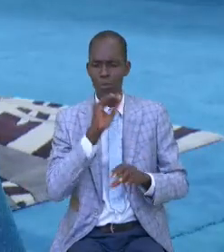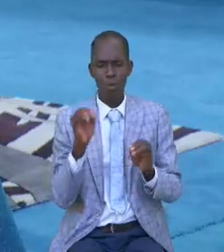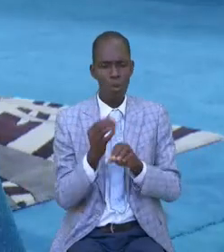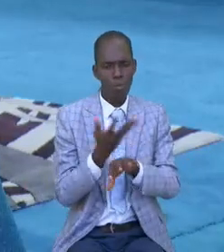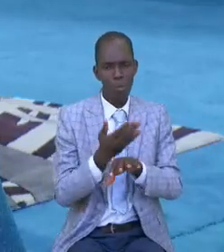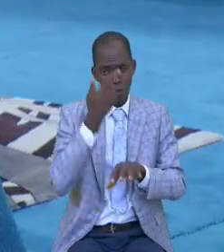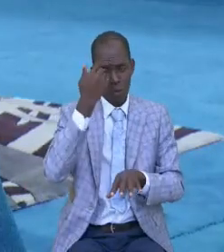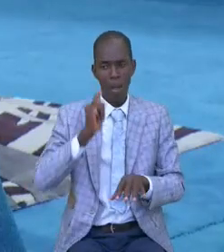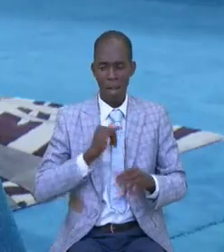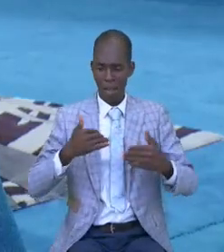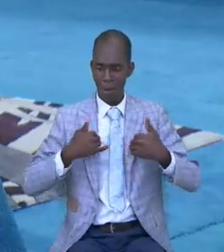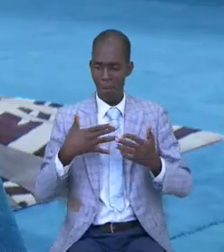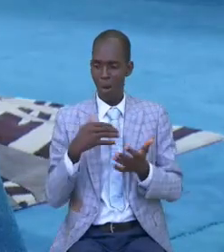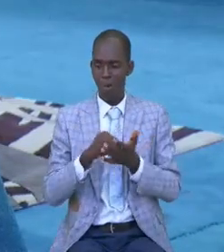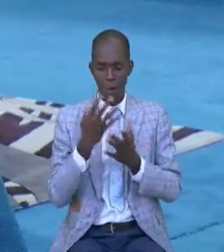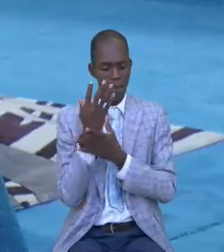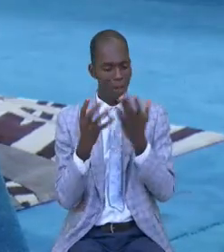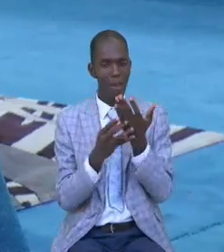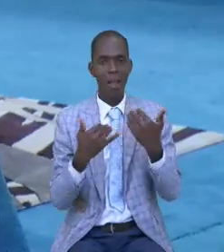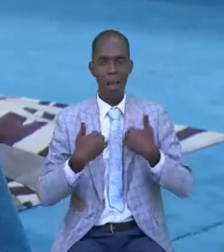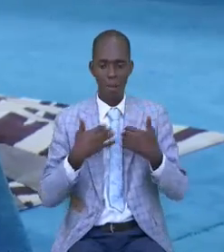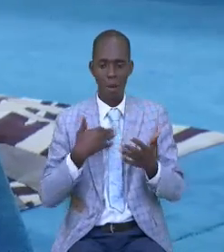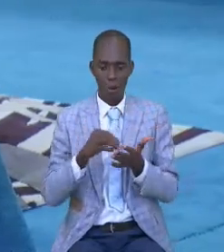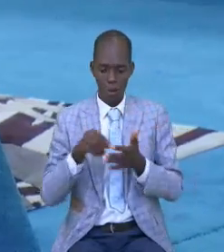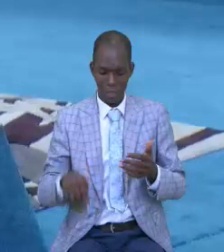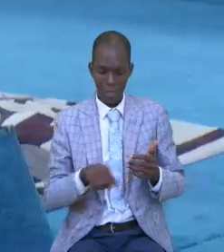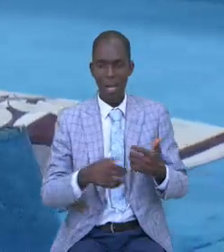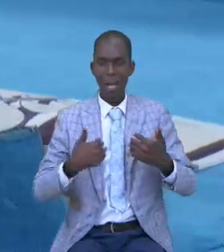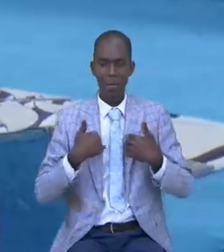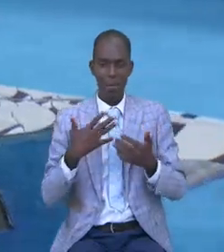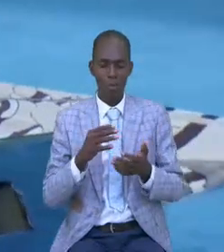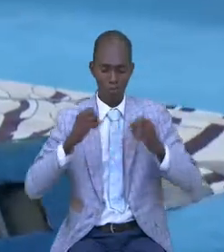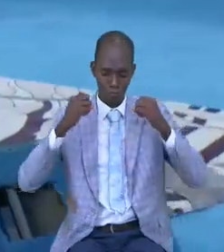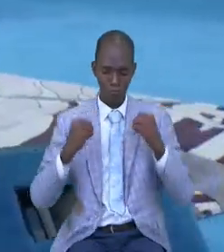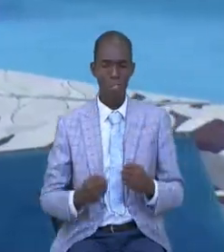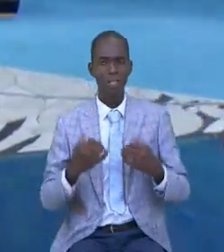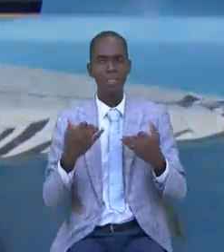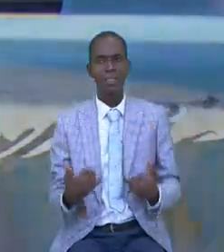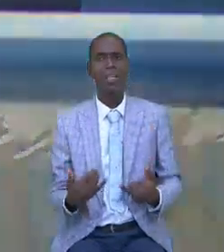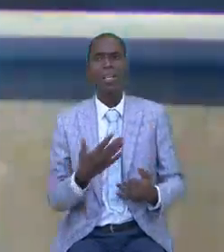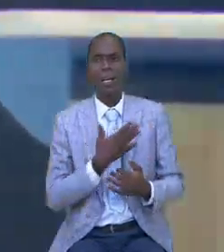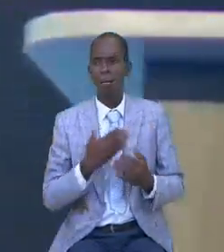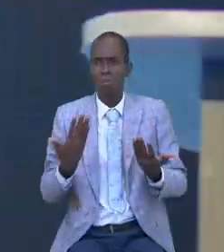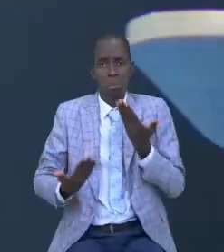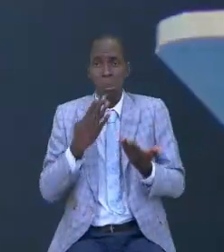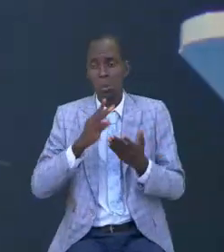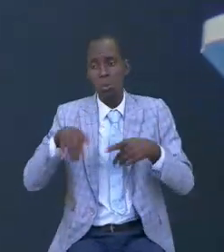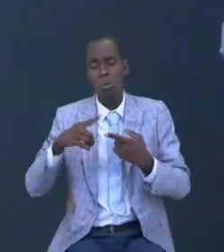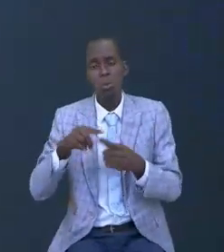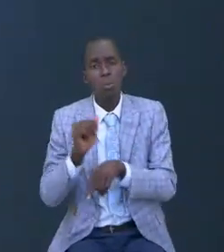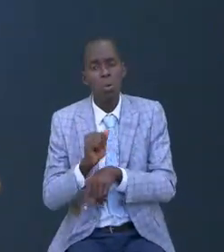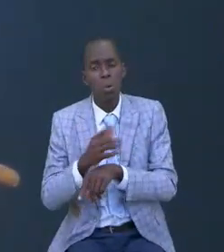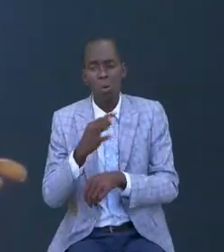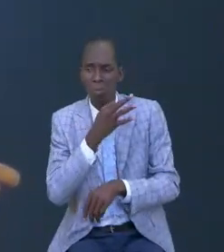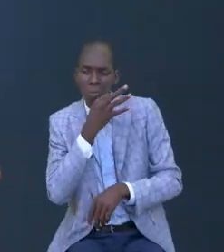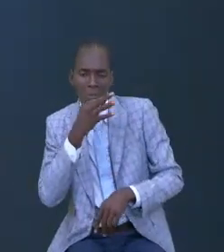have legs now, I have eyes now, I have strength now. And maybe he became a farmer. And then through that farming,